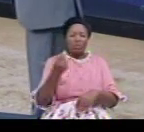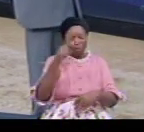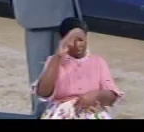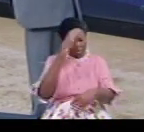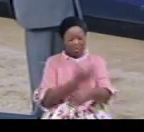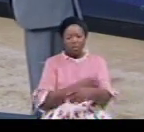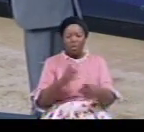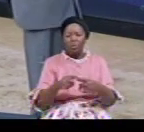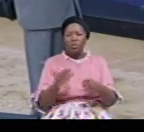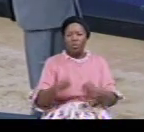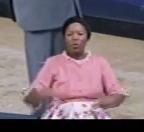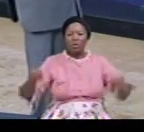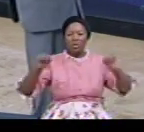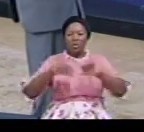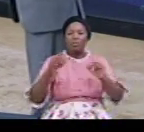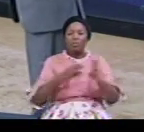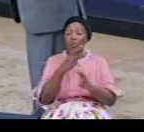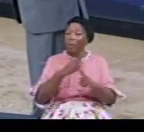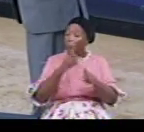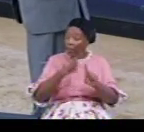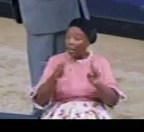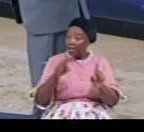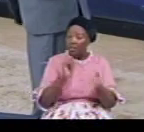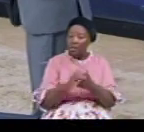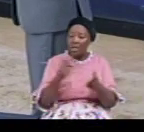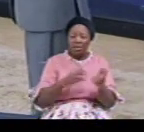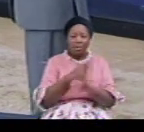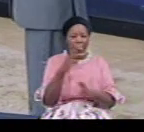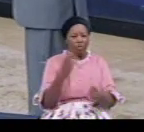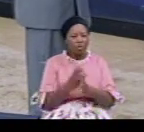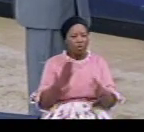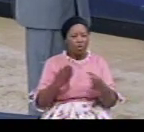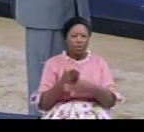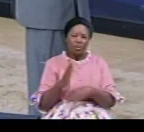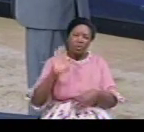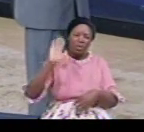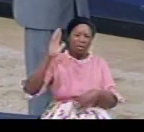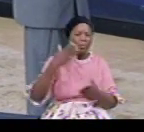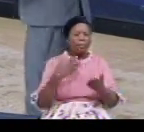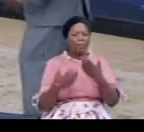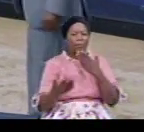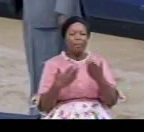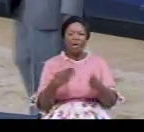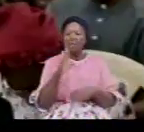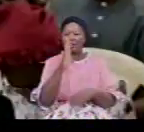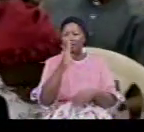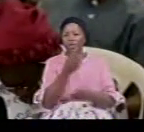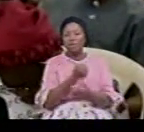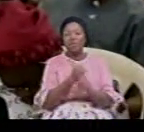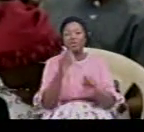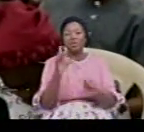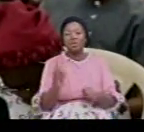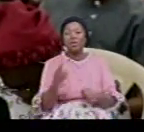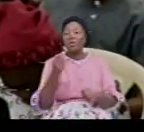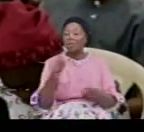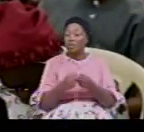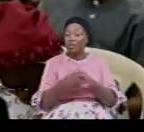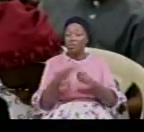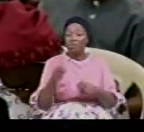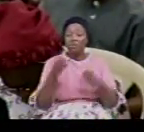world, but that the world through him might be saved. The problem of many